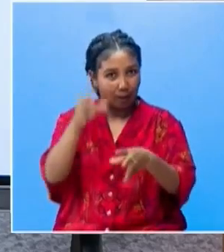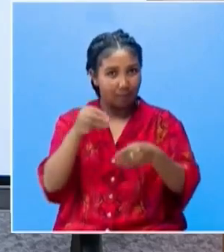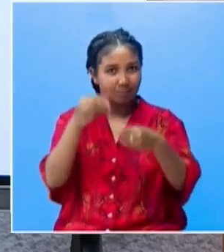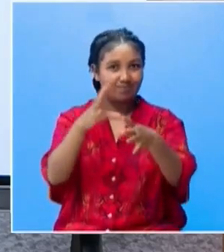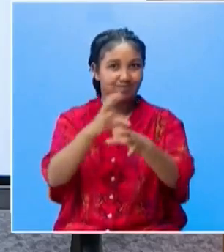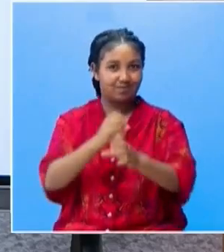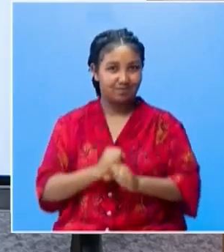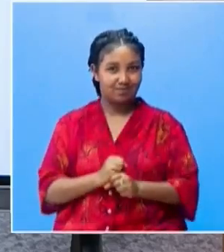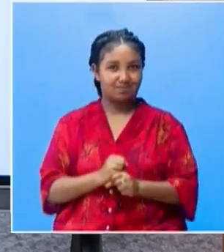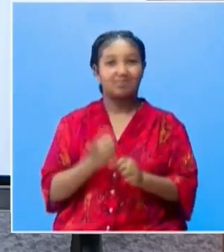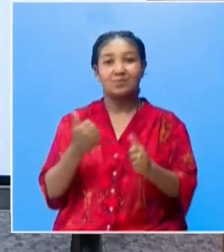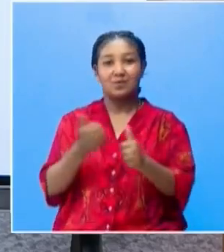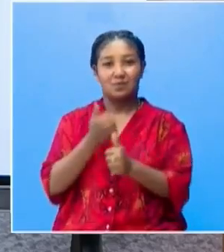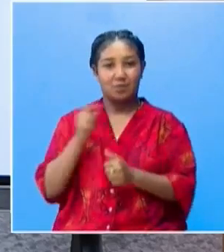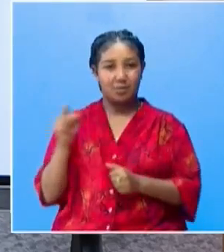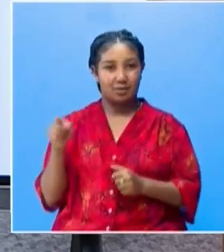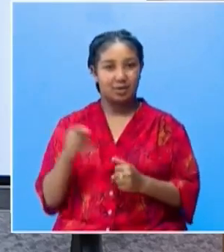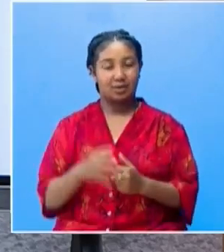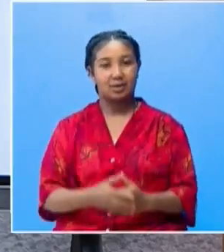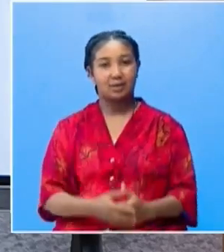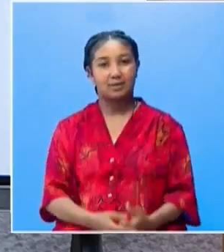me.